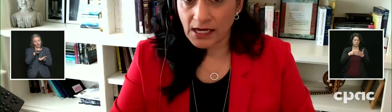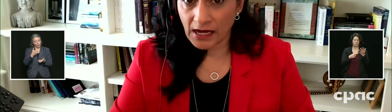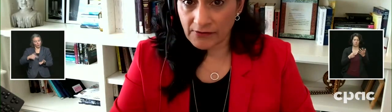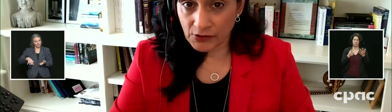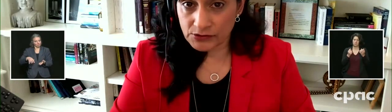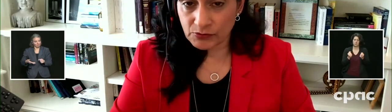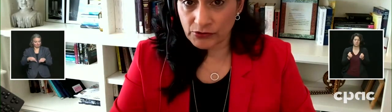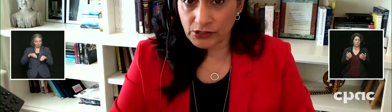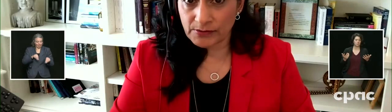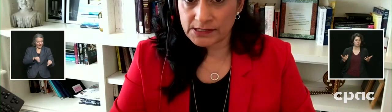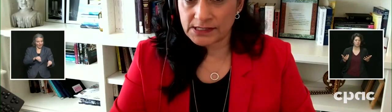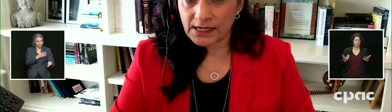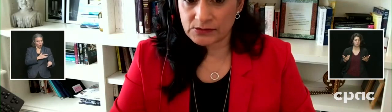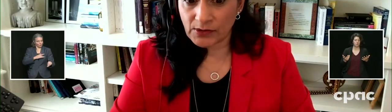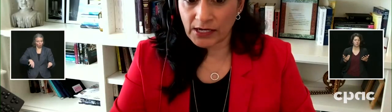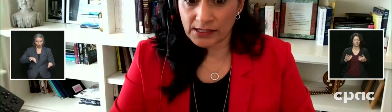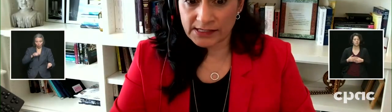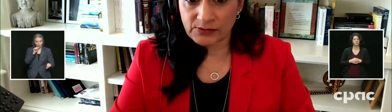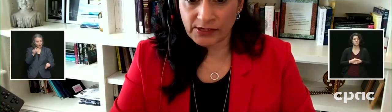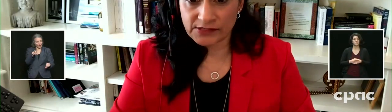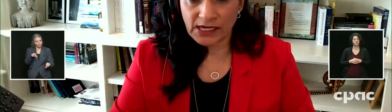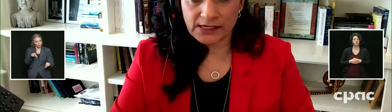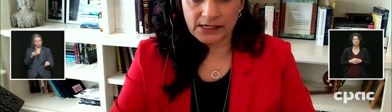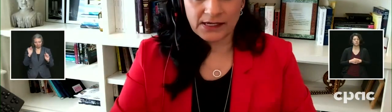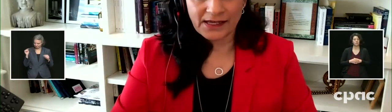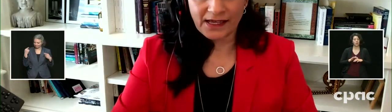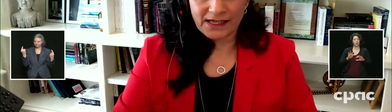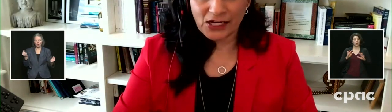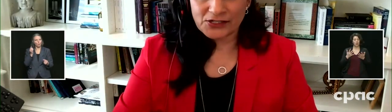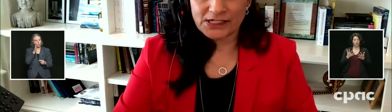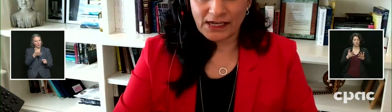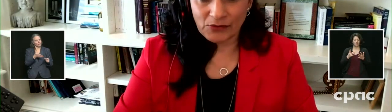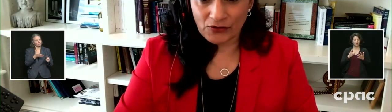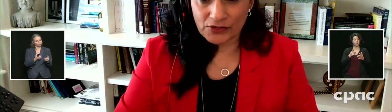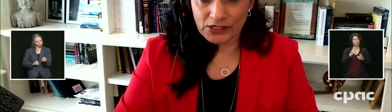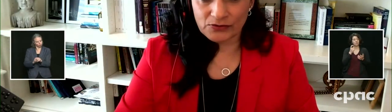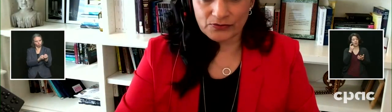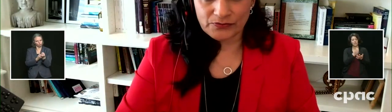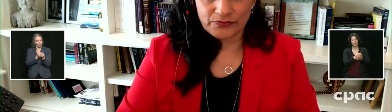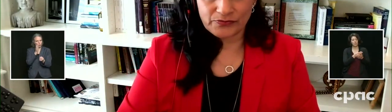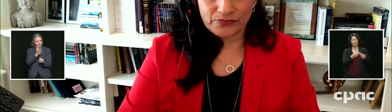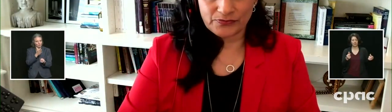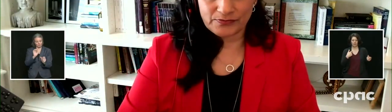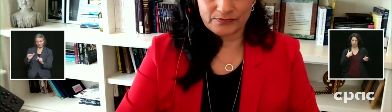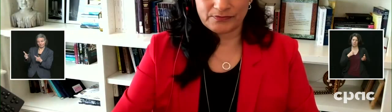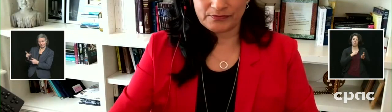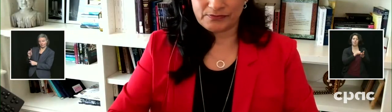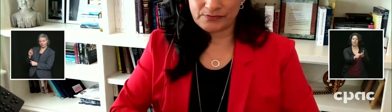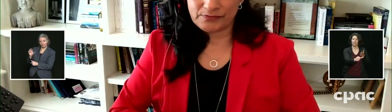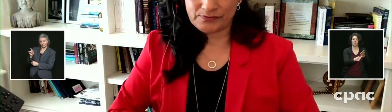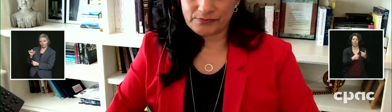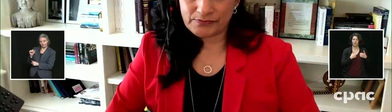costs of those procurements as well as we have done. Dr. Tam, over to you.